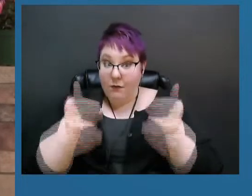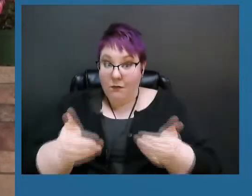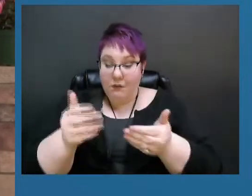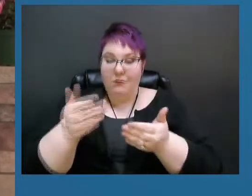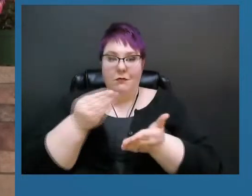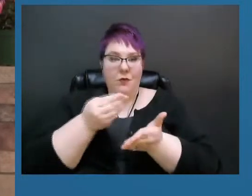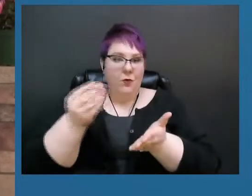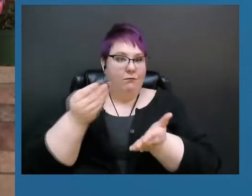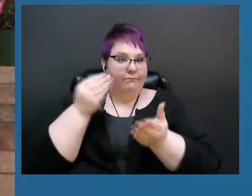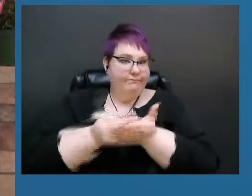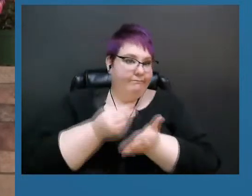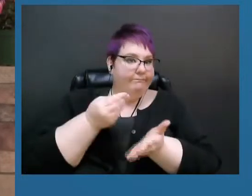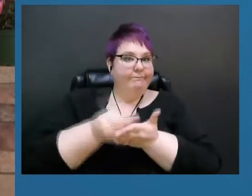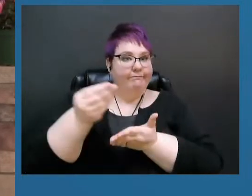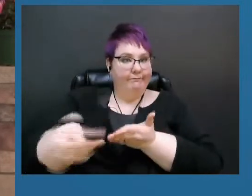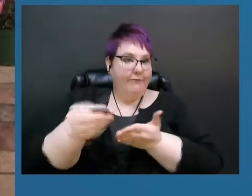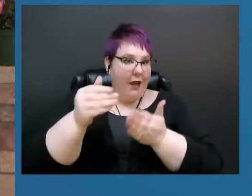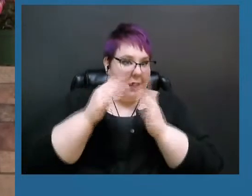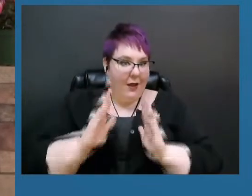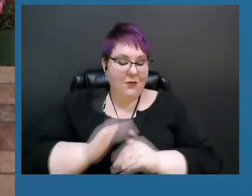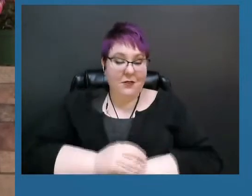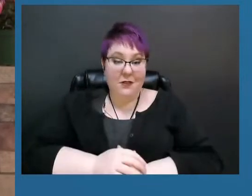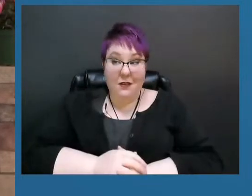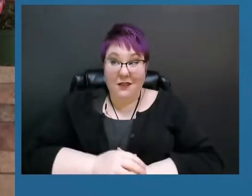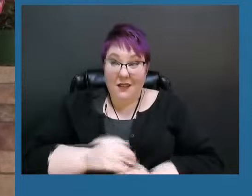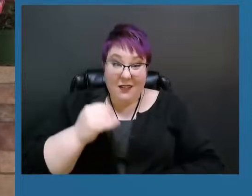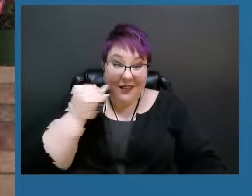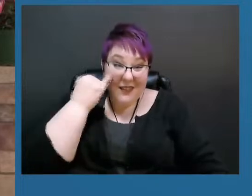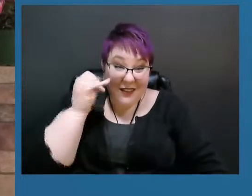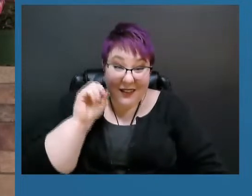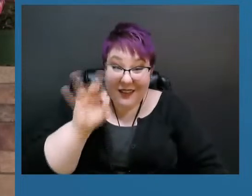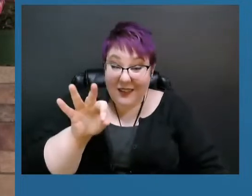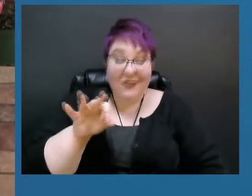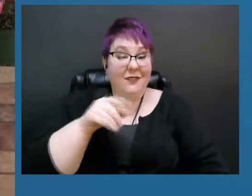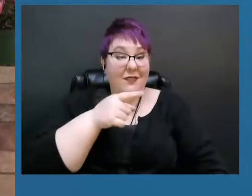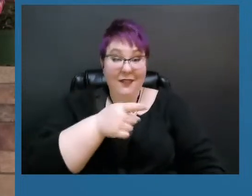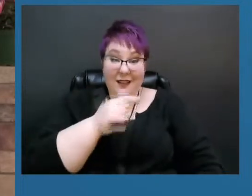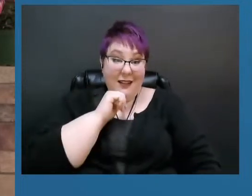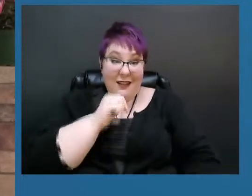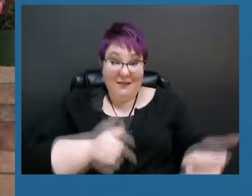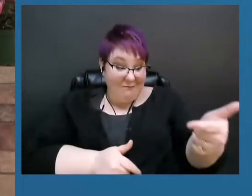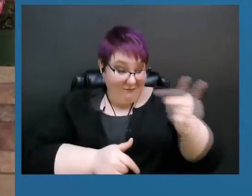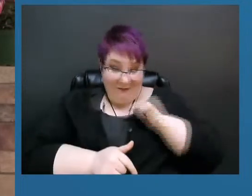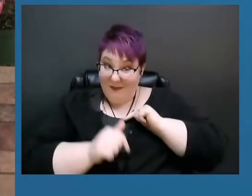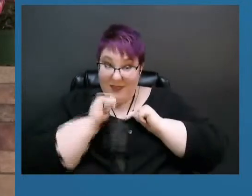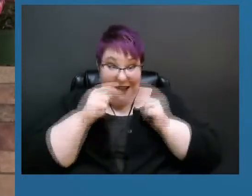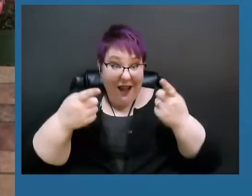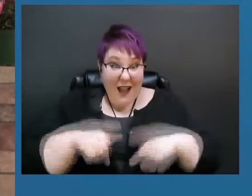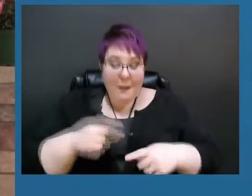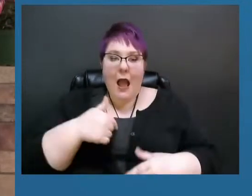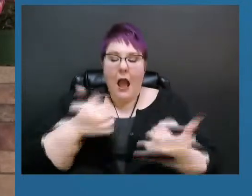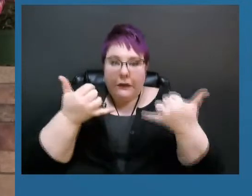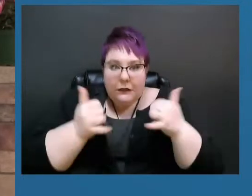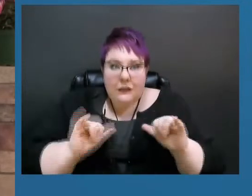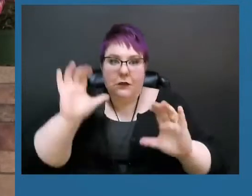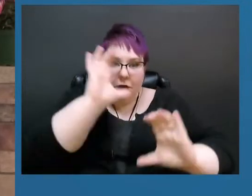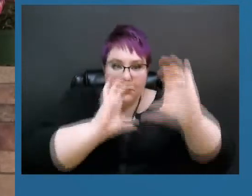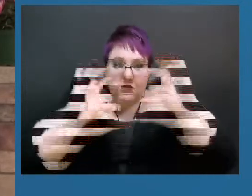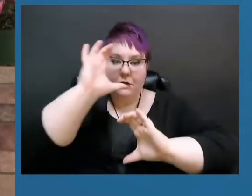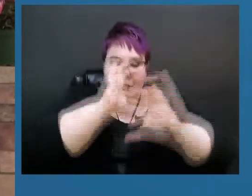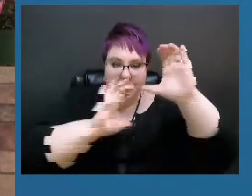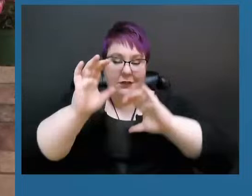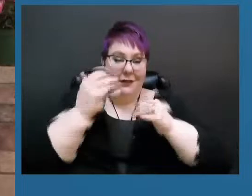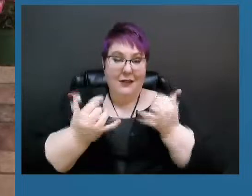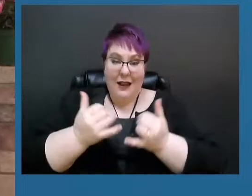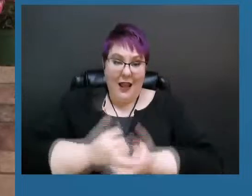house. But had that not happened, I would still be looking for a house today. I closed on that house in